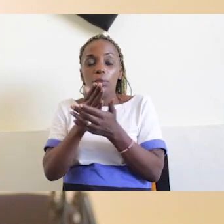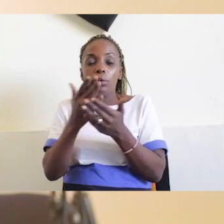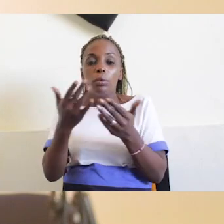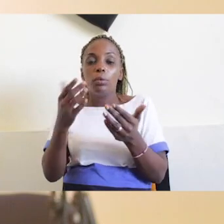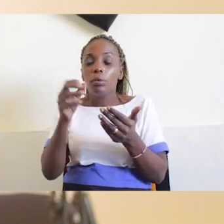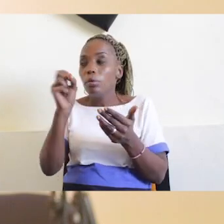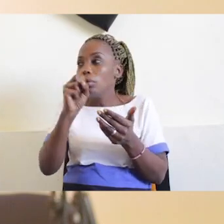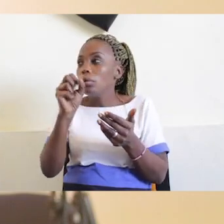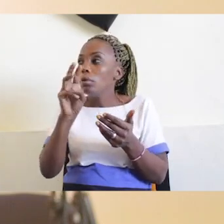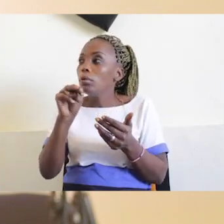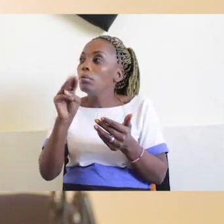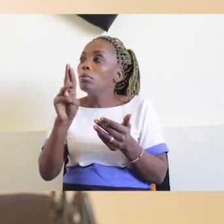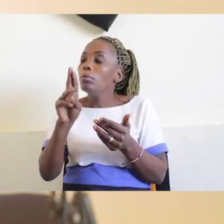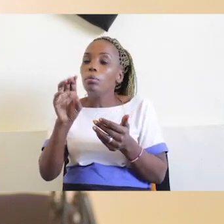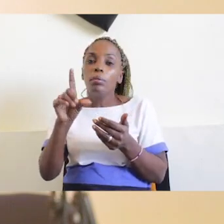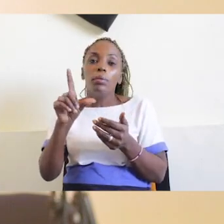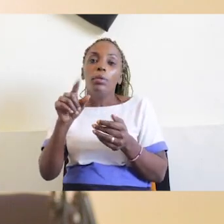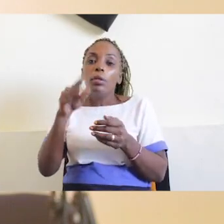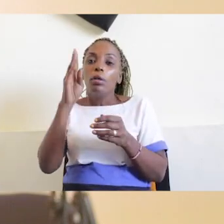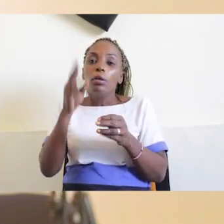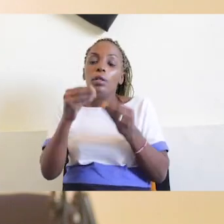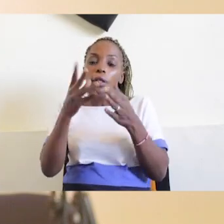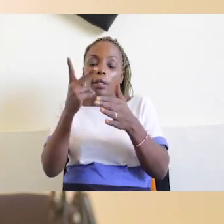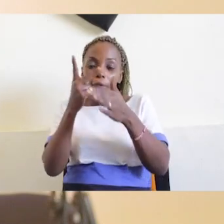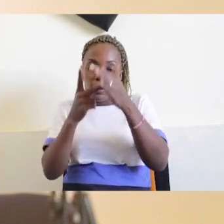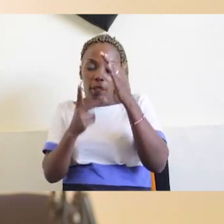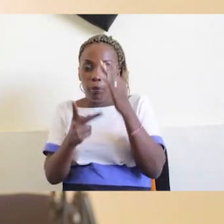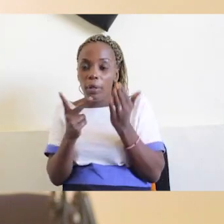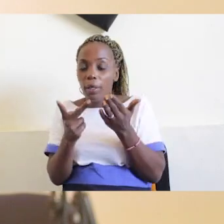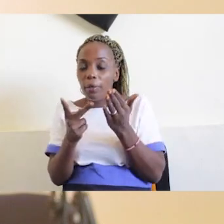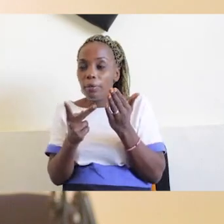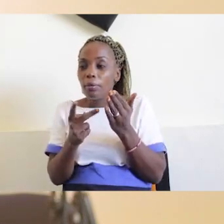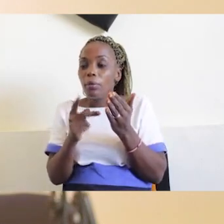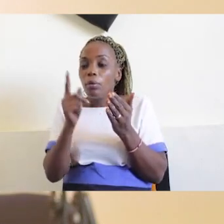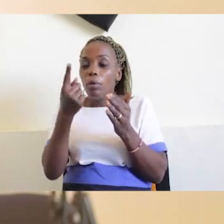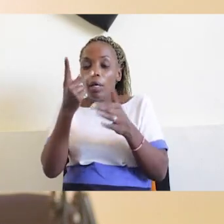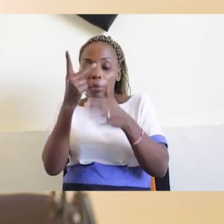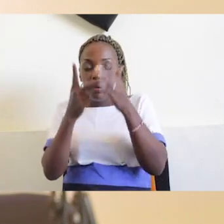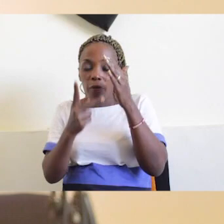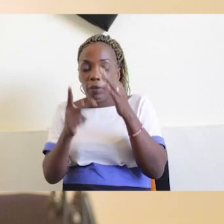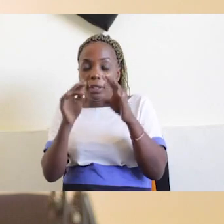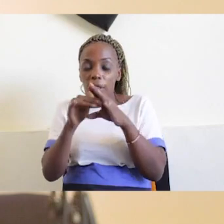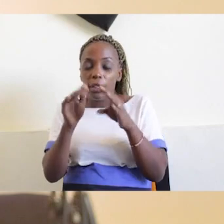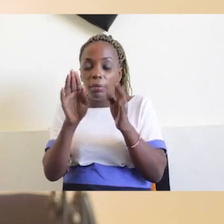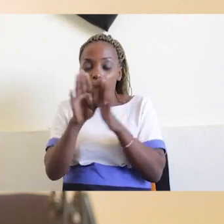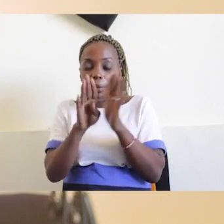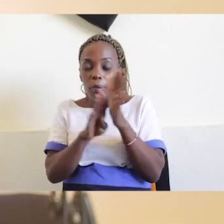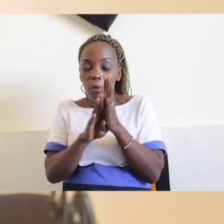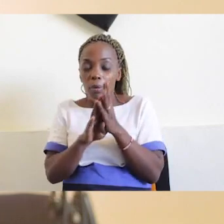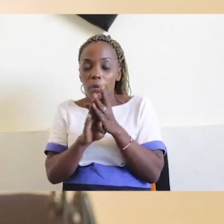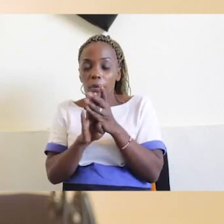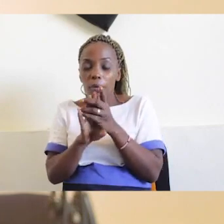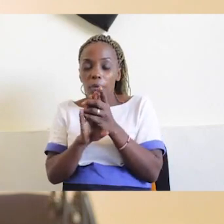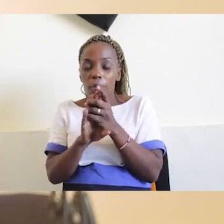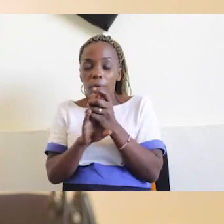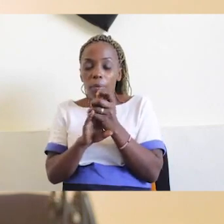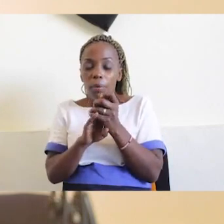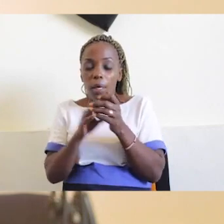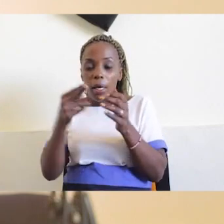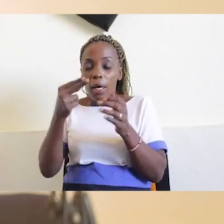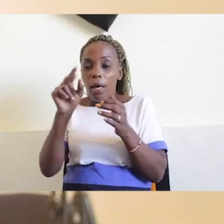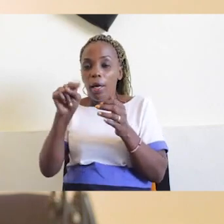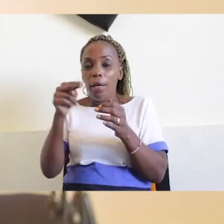Samuel, God gave us a prophet, one of the greatest prophets in the Bible. Without